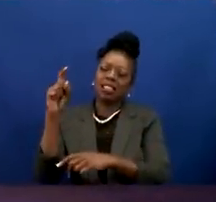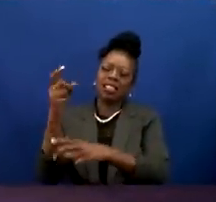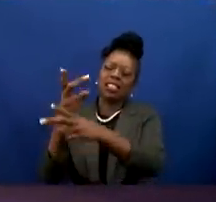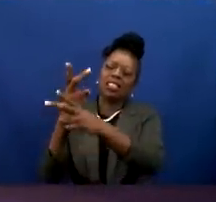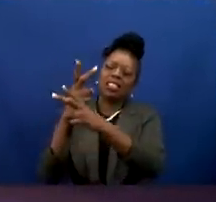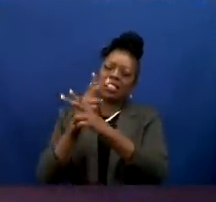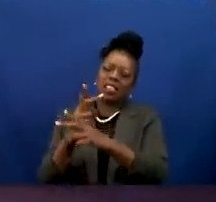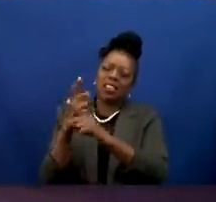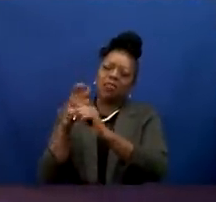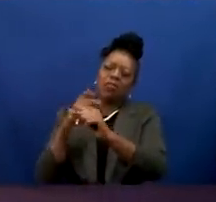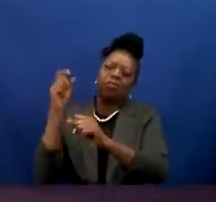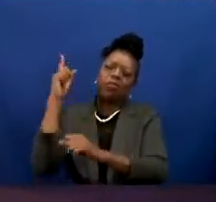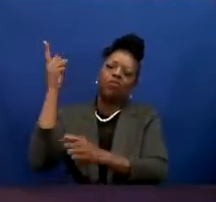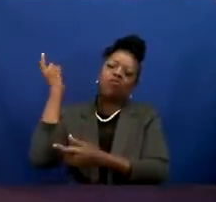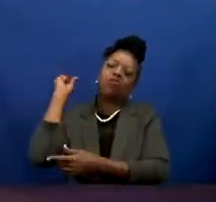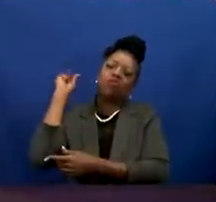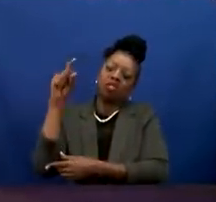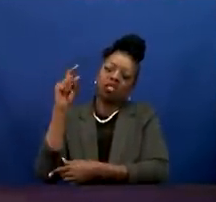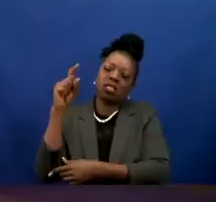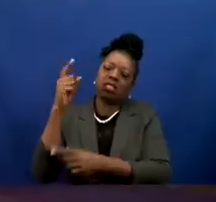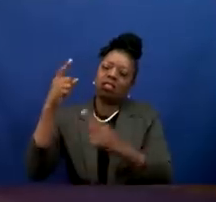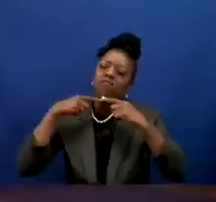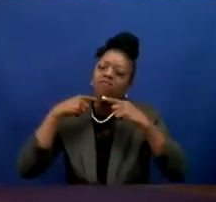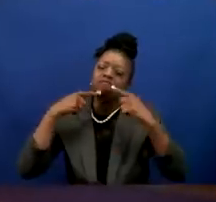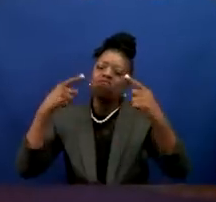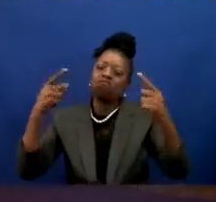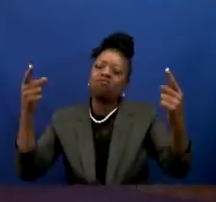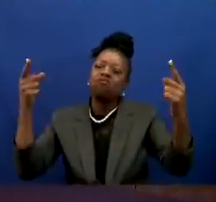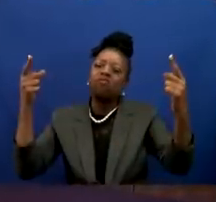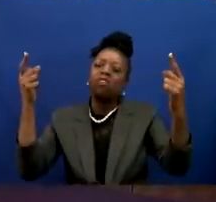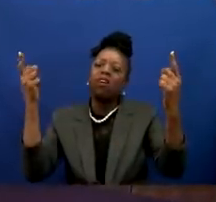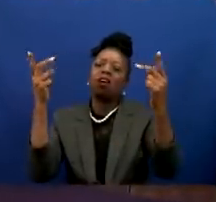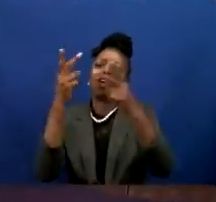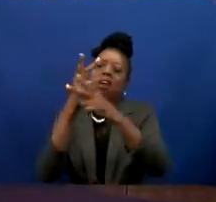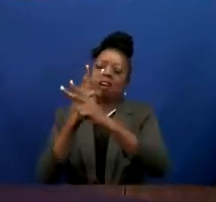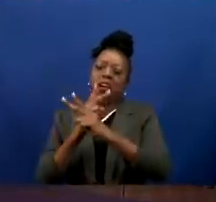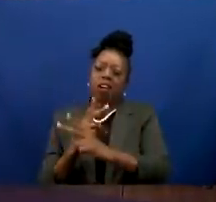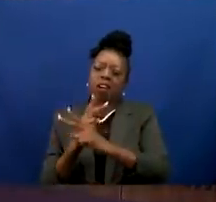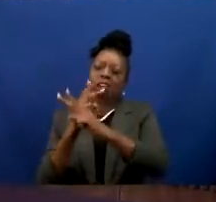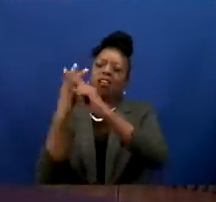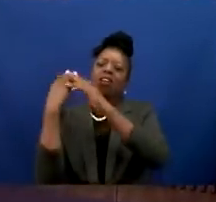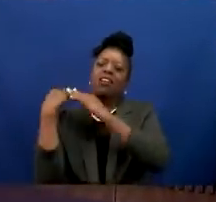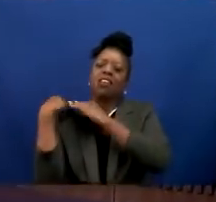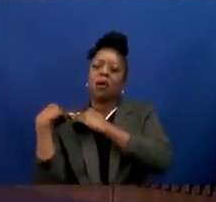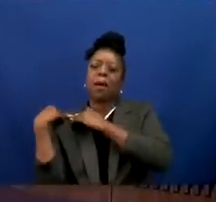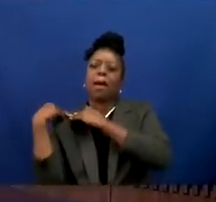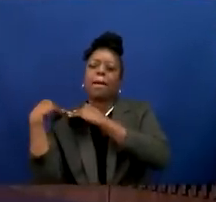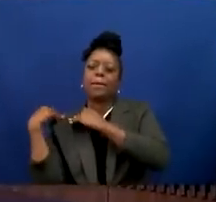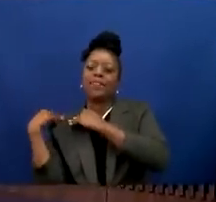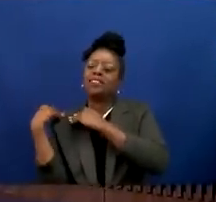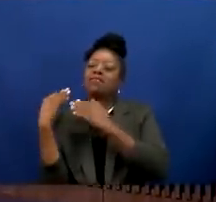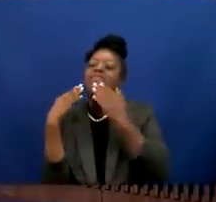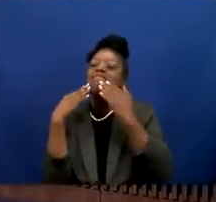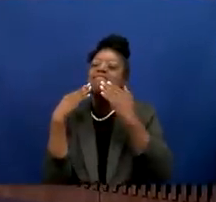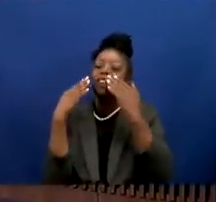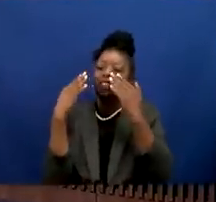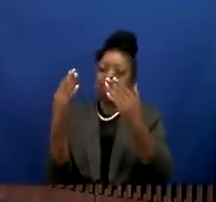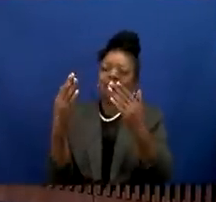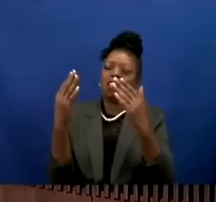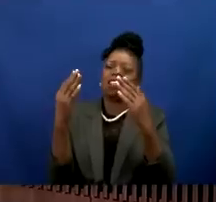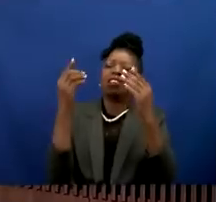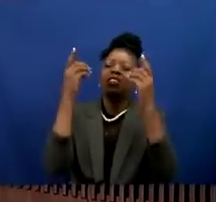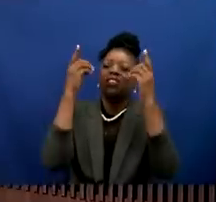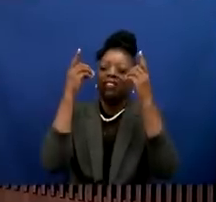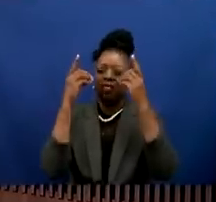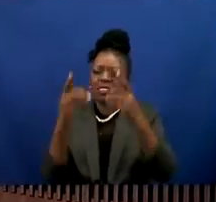We just need to verbalize our complaint, our concern, our cares. And I thank you that you've chosen